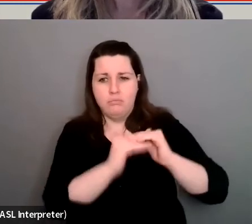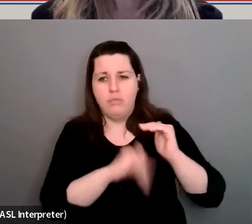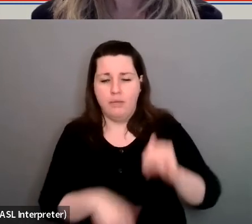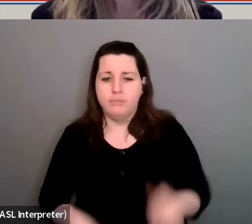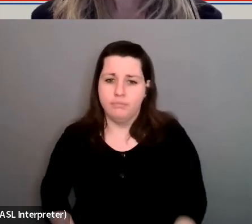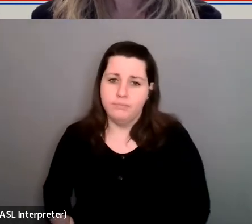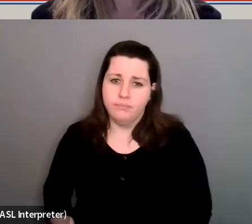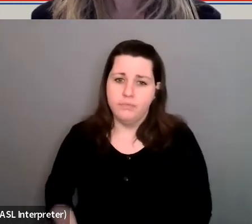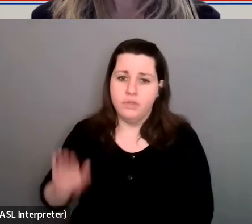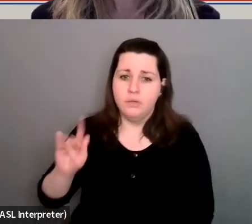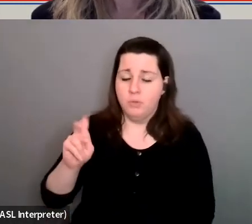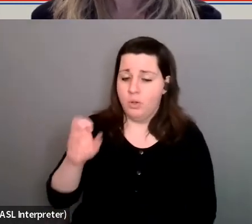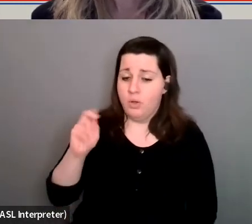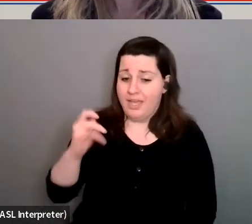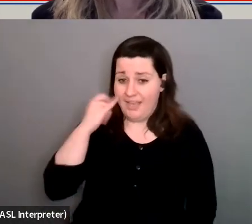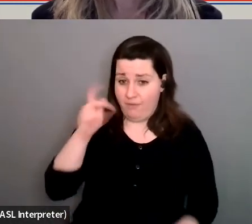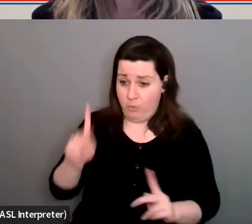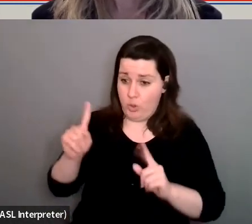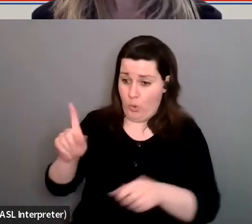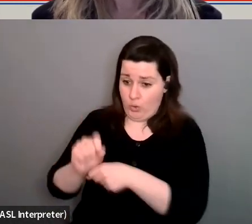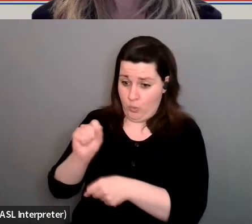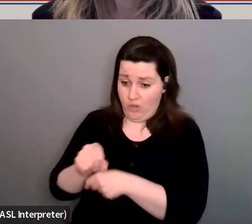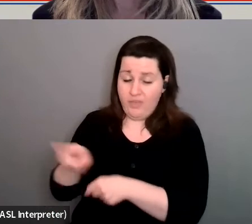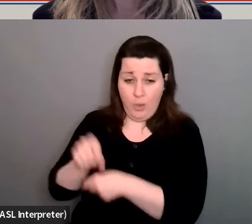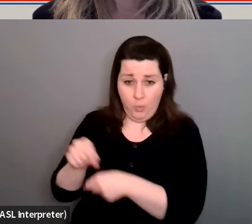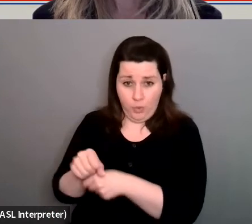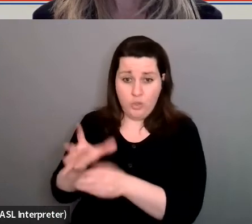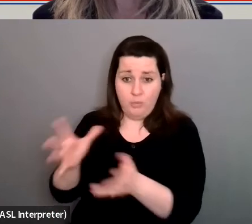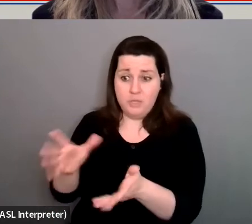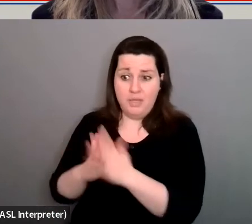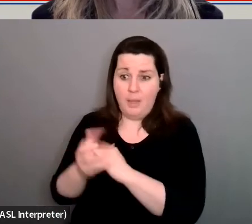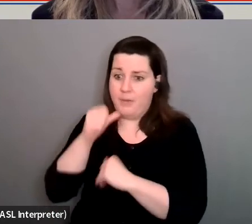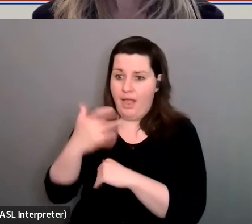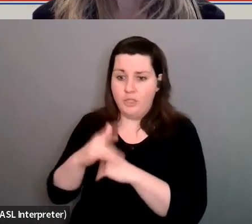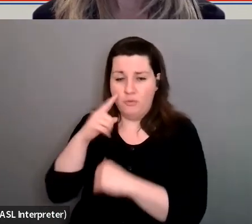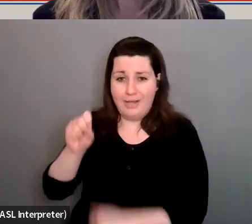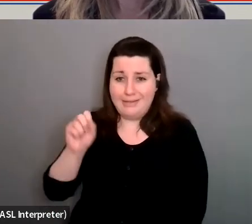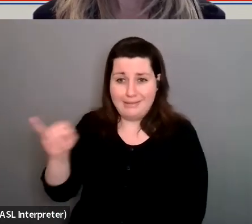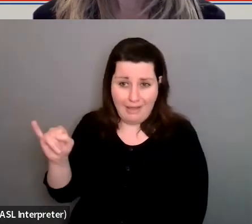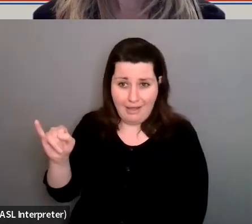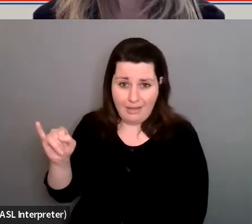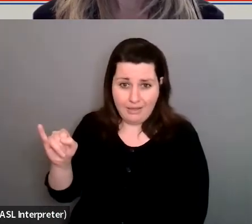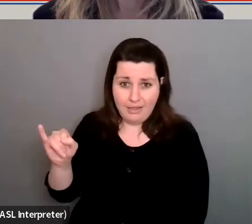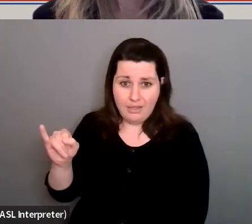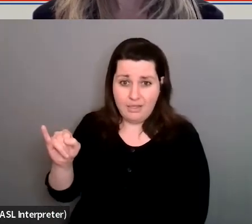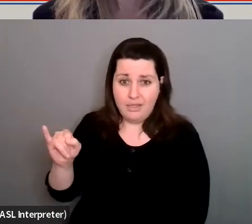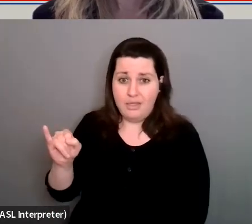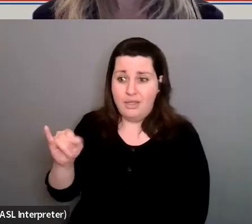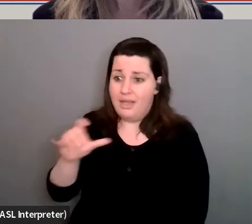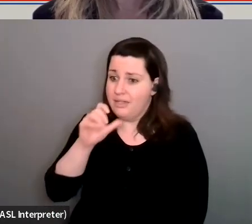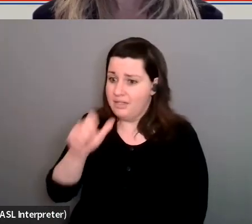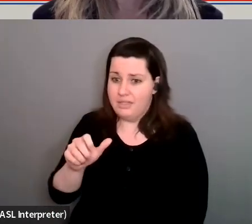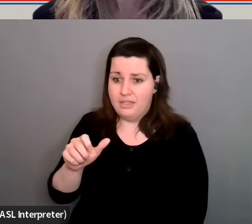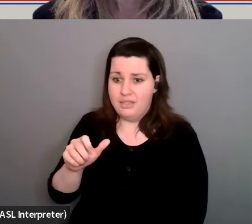Okay. If a person does go to work and work so much they eventually become ineligible for SSI and not